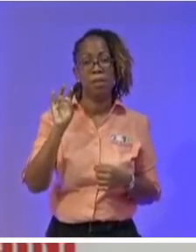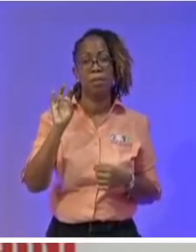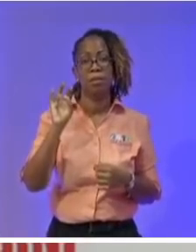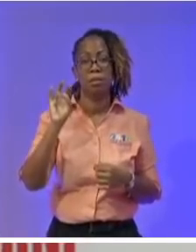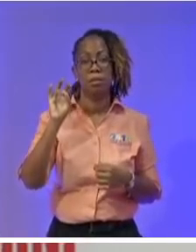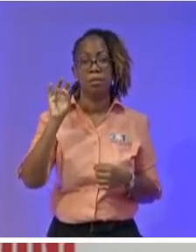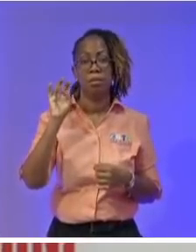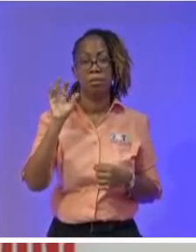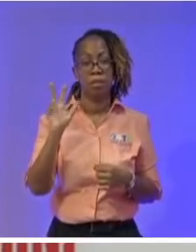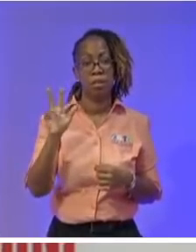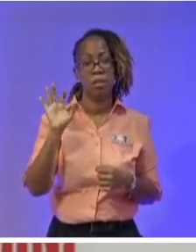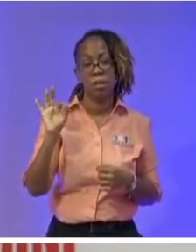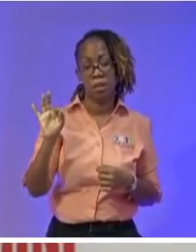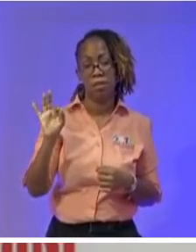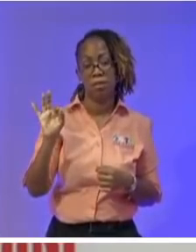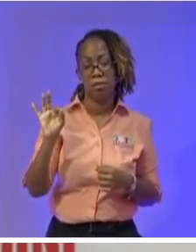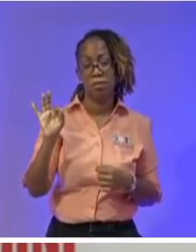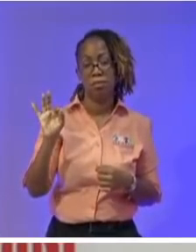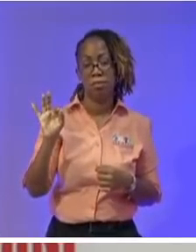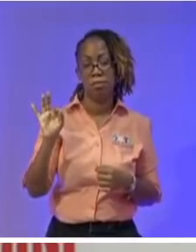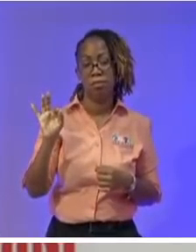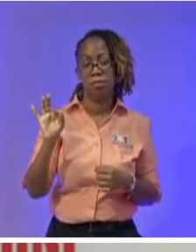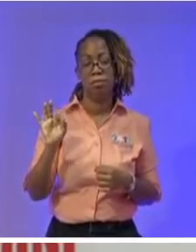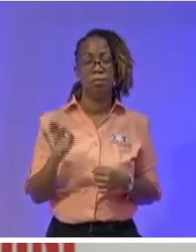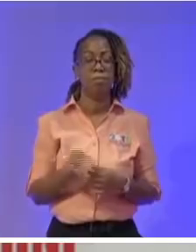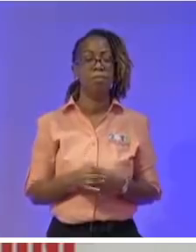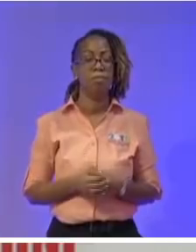69,739. So